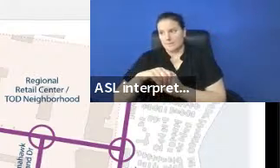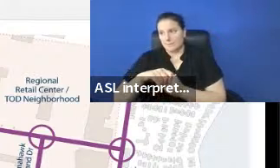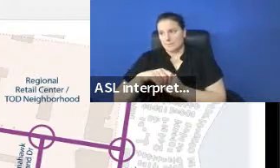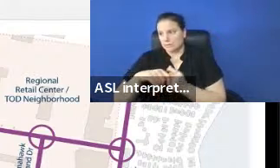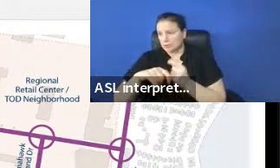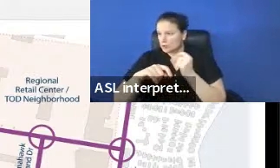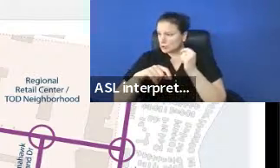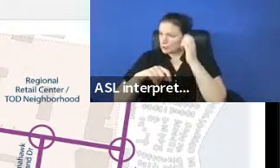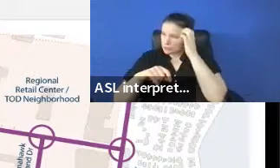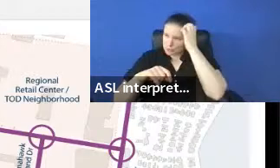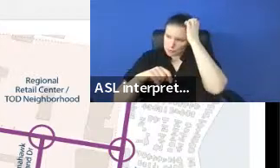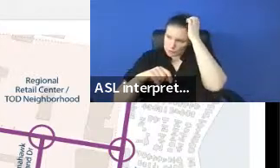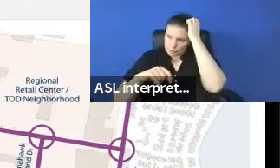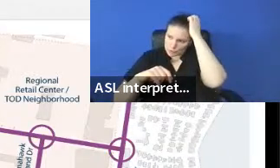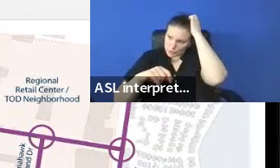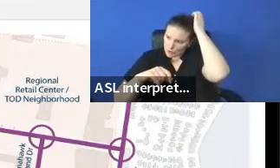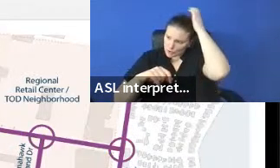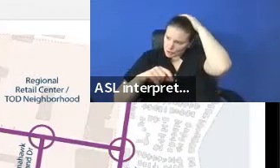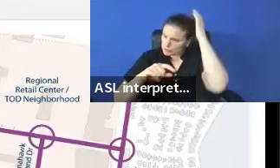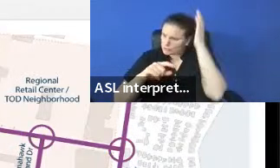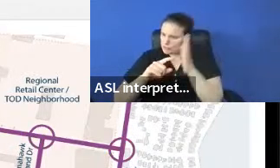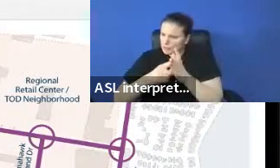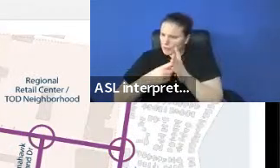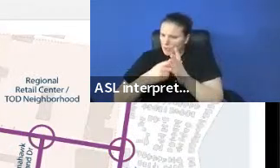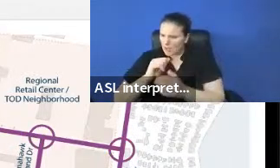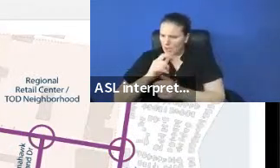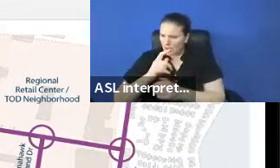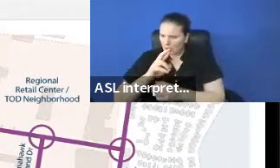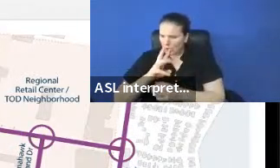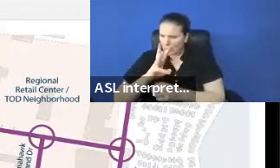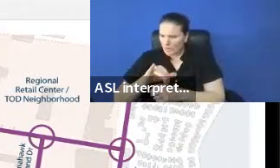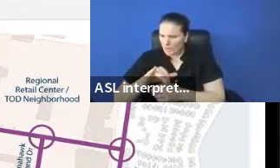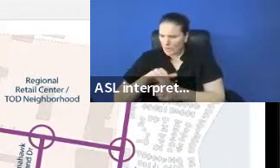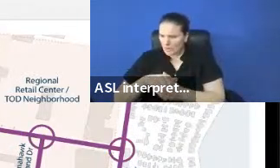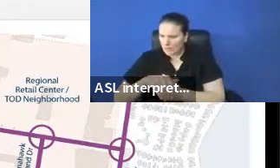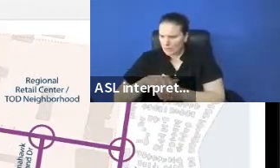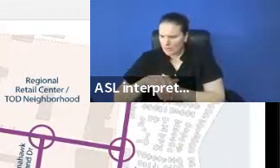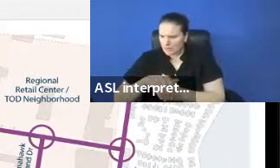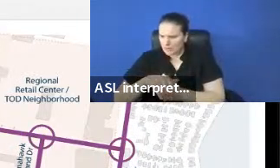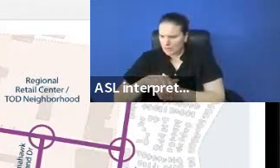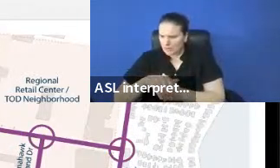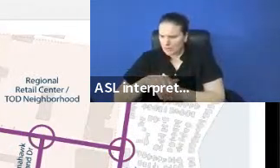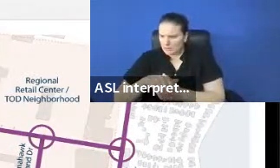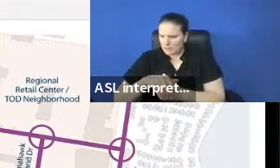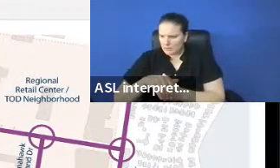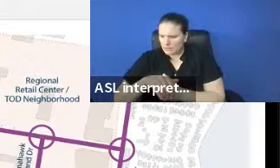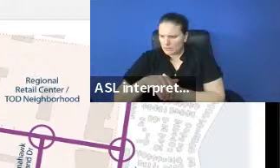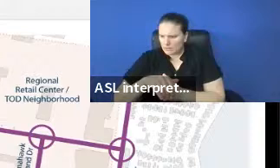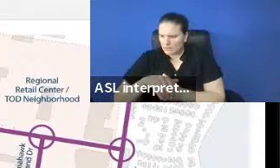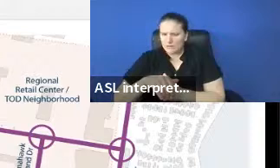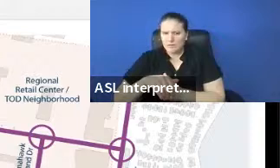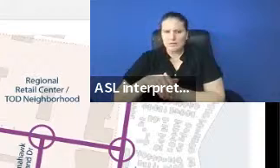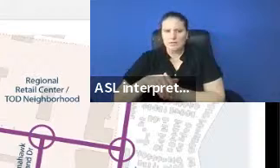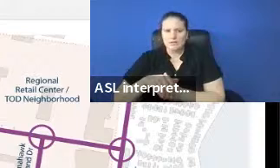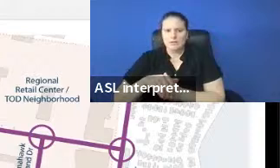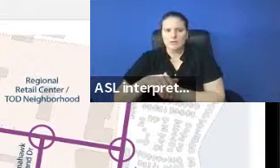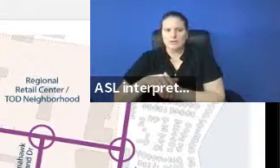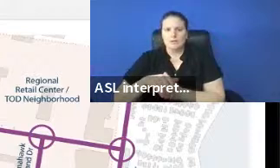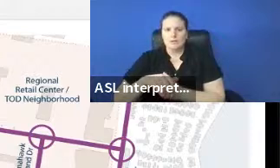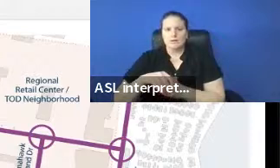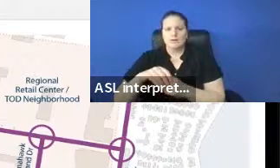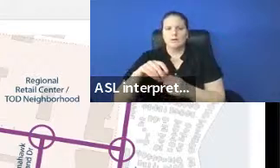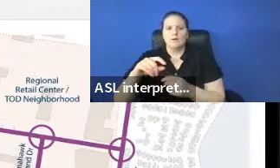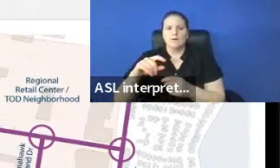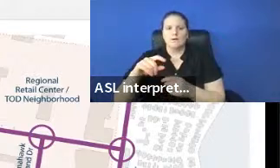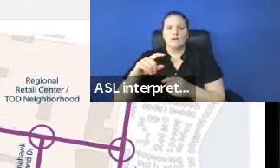at Anchor Way in Bridgeton. Right. You would go take a right, come up here,